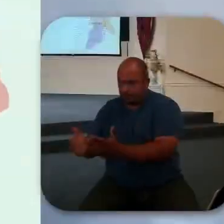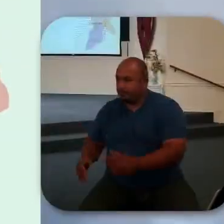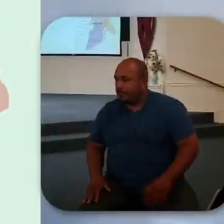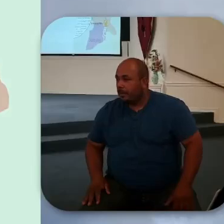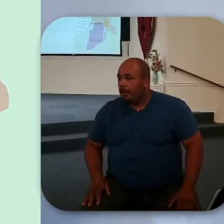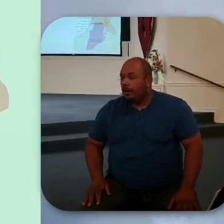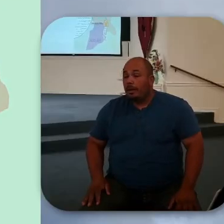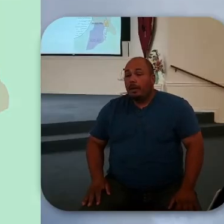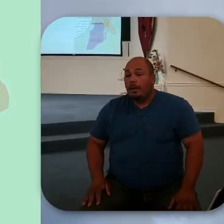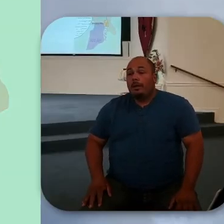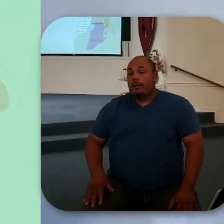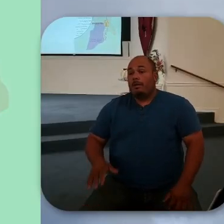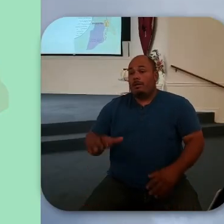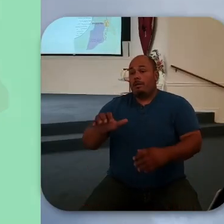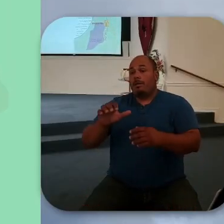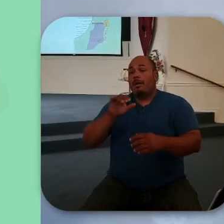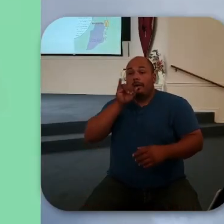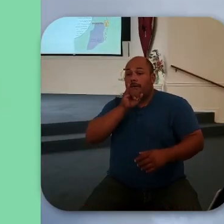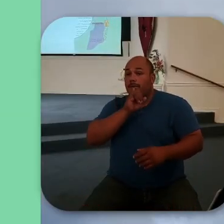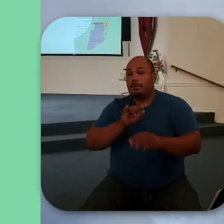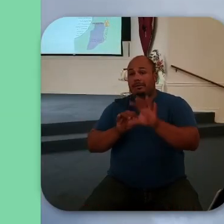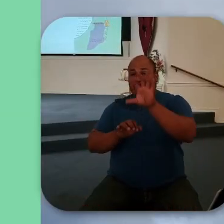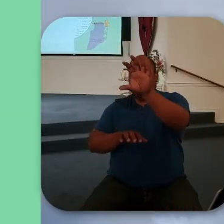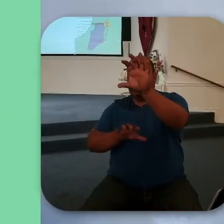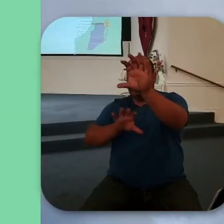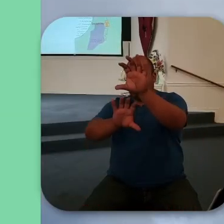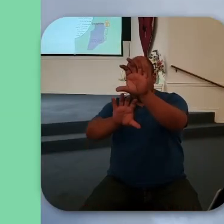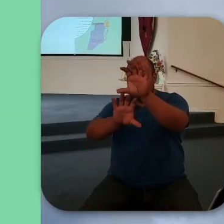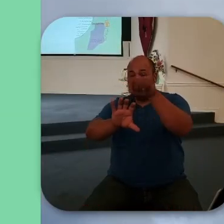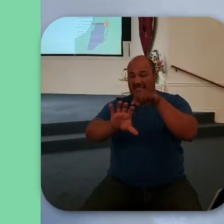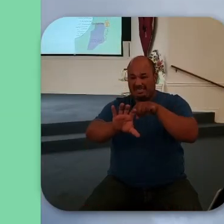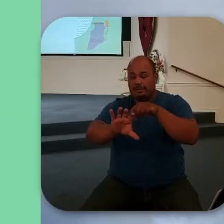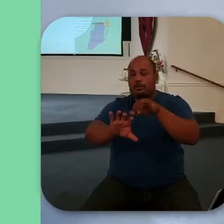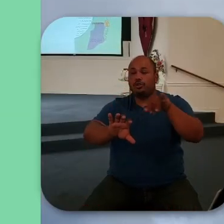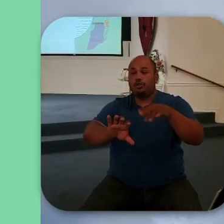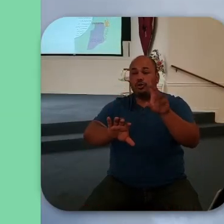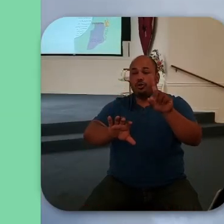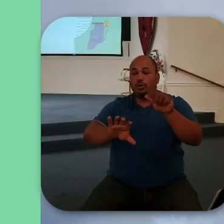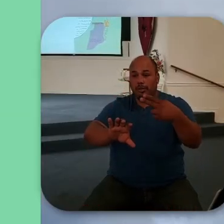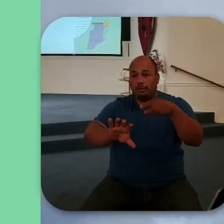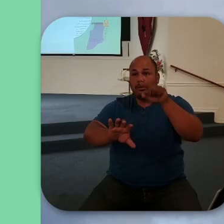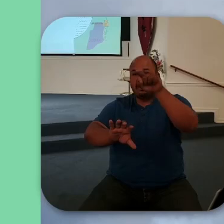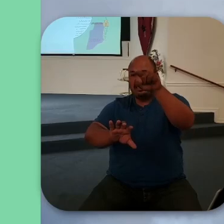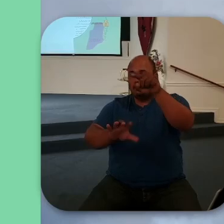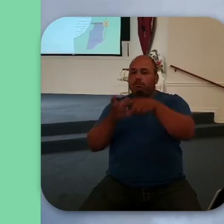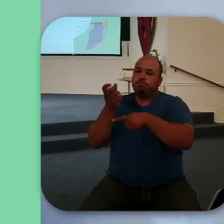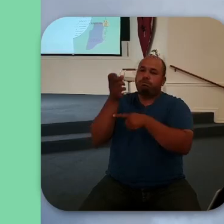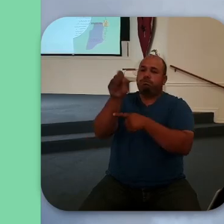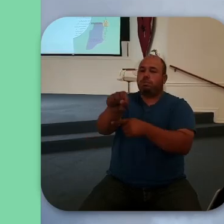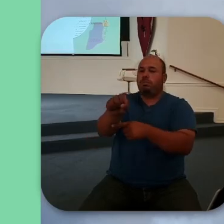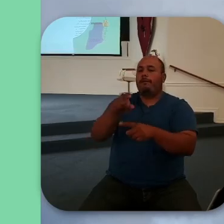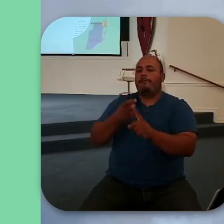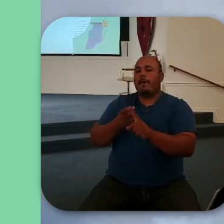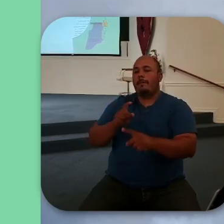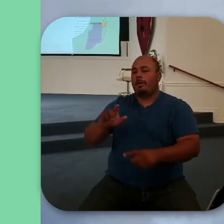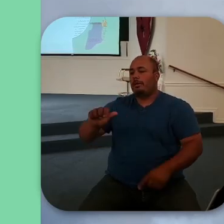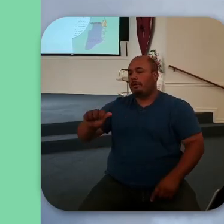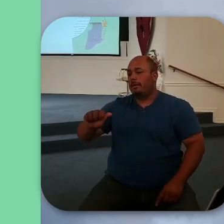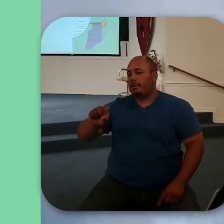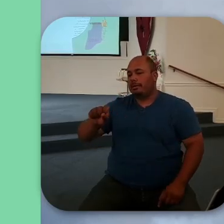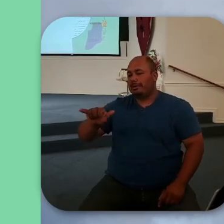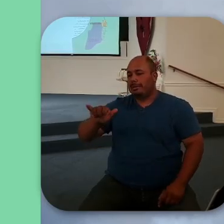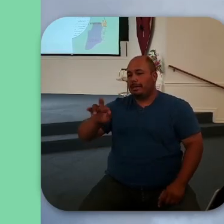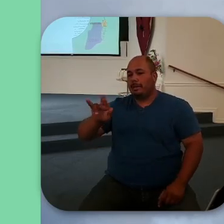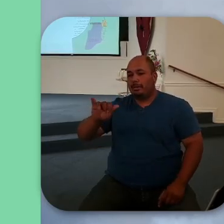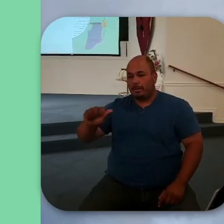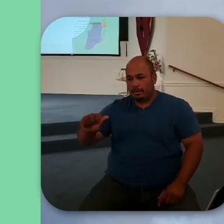north was conquered by the massive Assyrian Empire, and all that was left of Israel was the nation of Judah in the